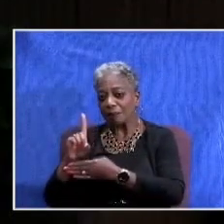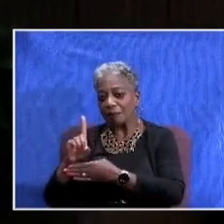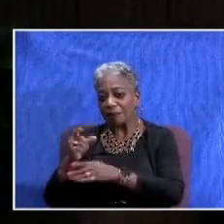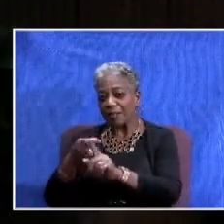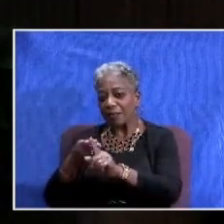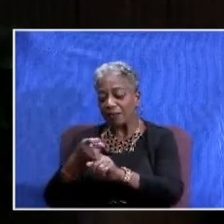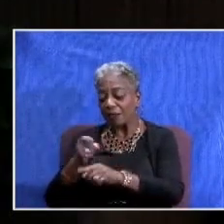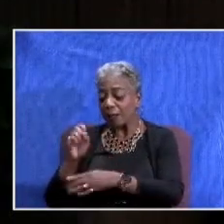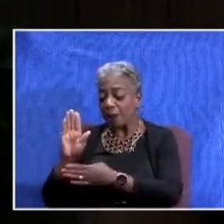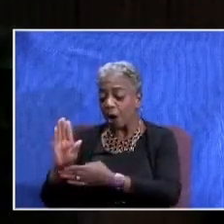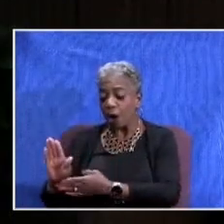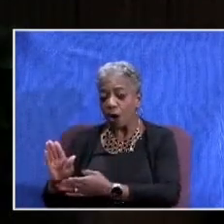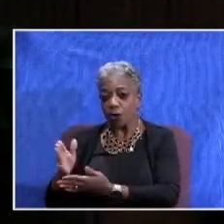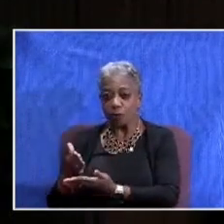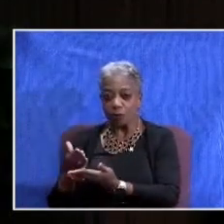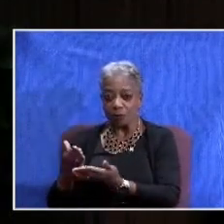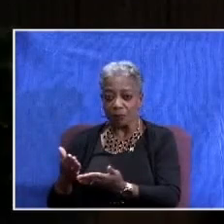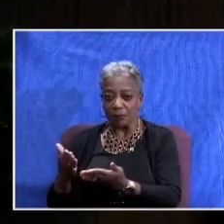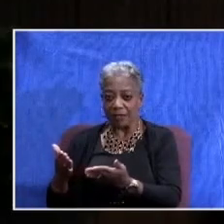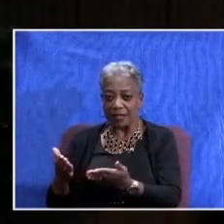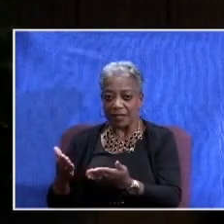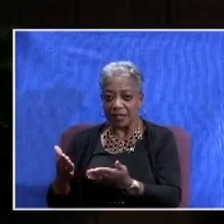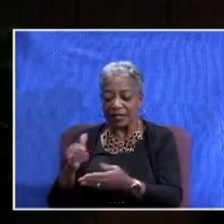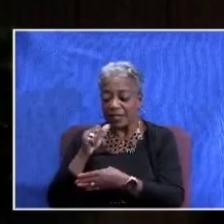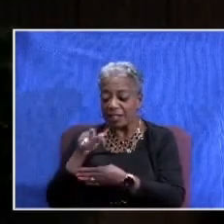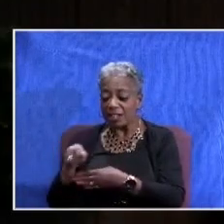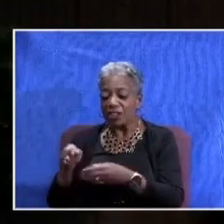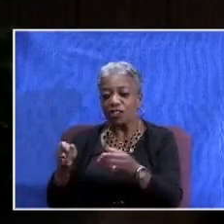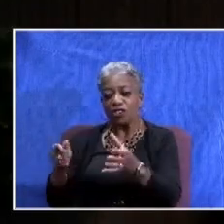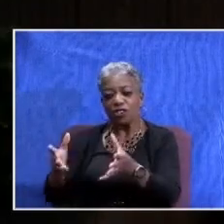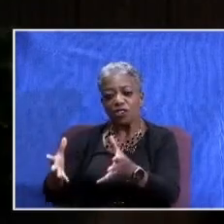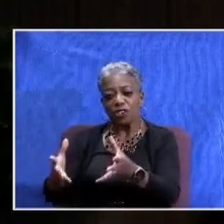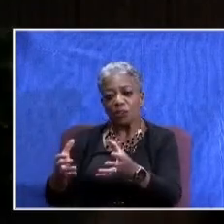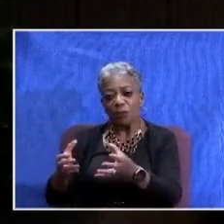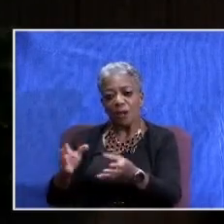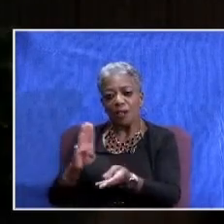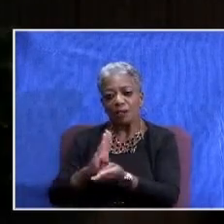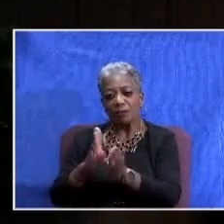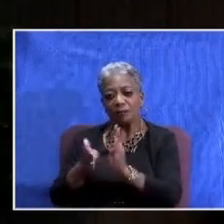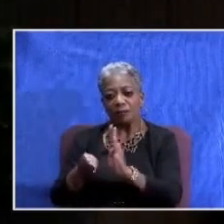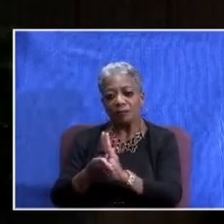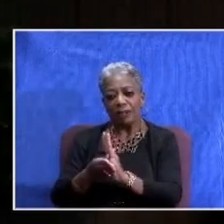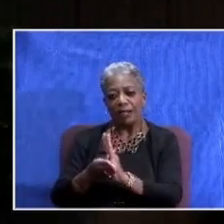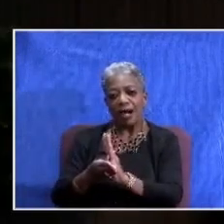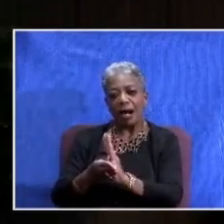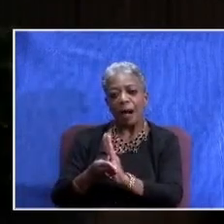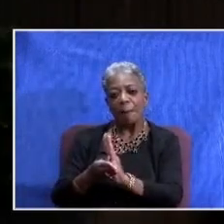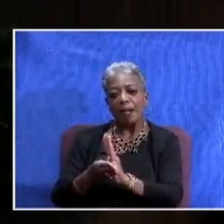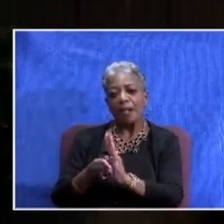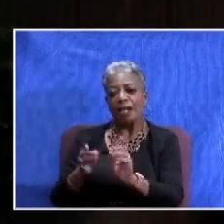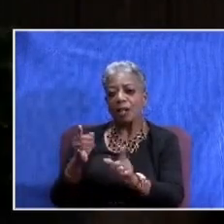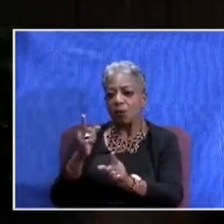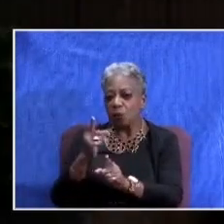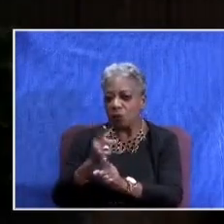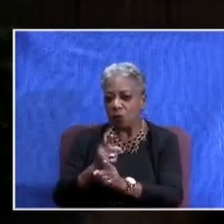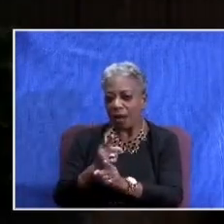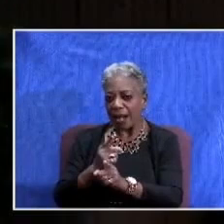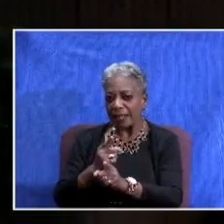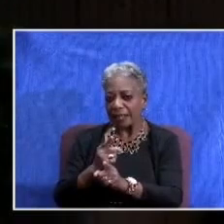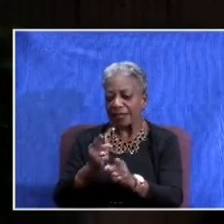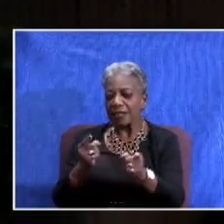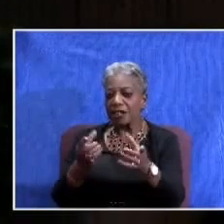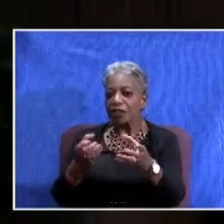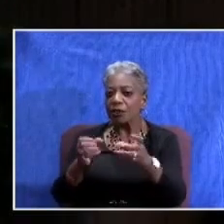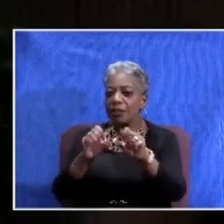And she wanted to be repaired. She was going to the system to have